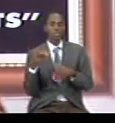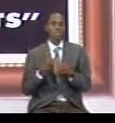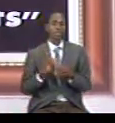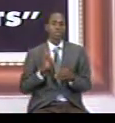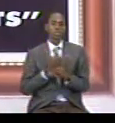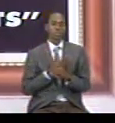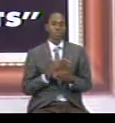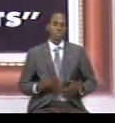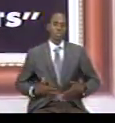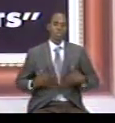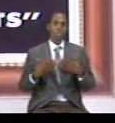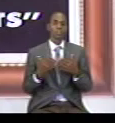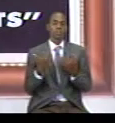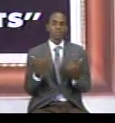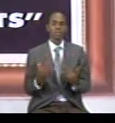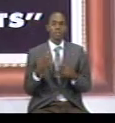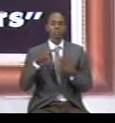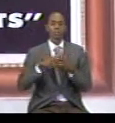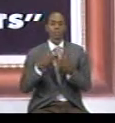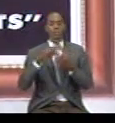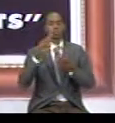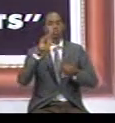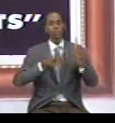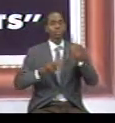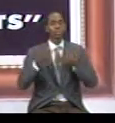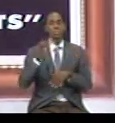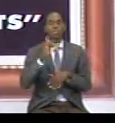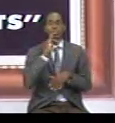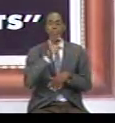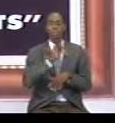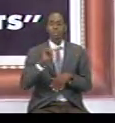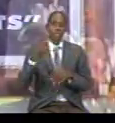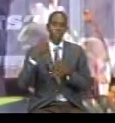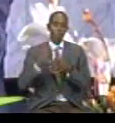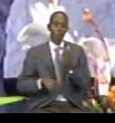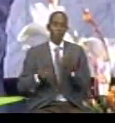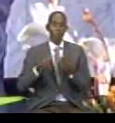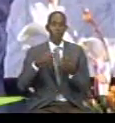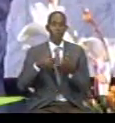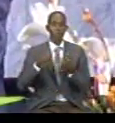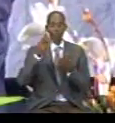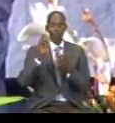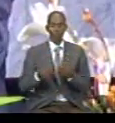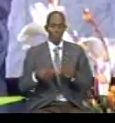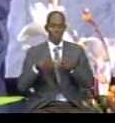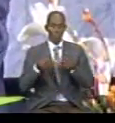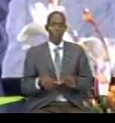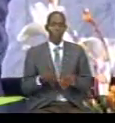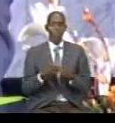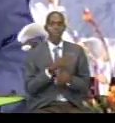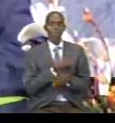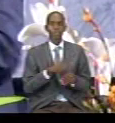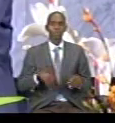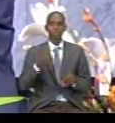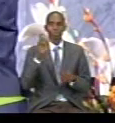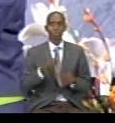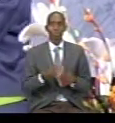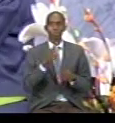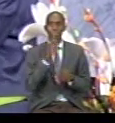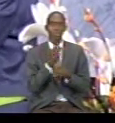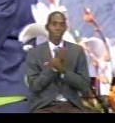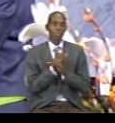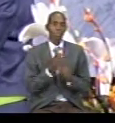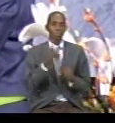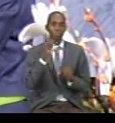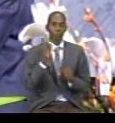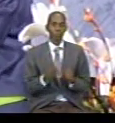your mouth and talk to the Lord. There's a price to pay. You must abide in the Lord. You must be saved. You must be saved. You must